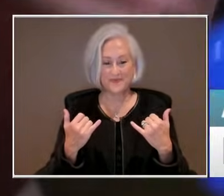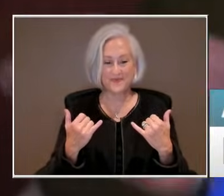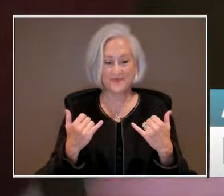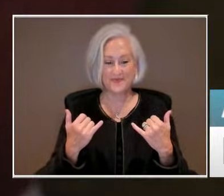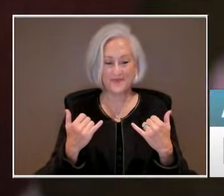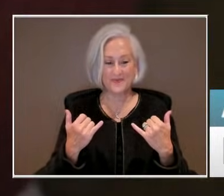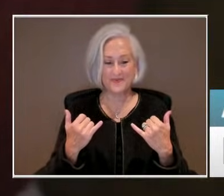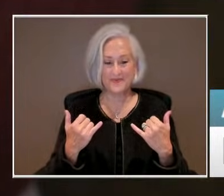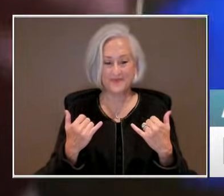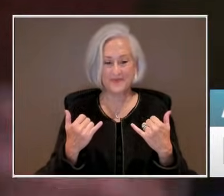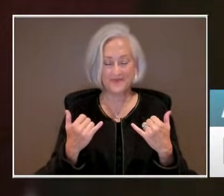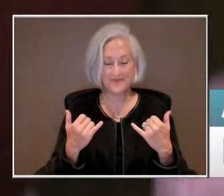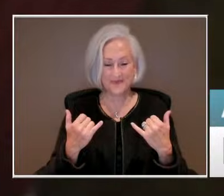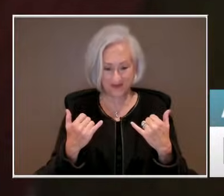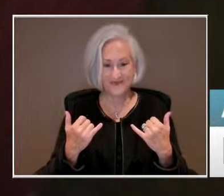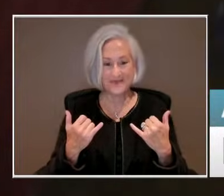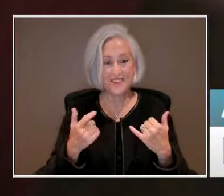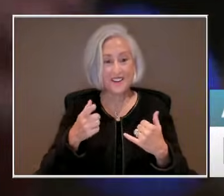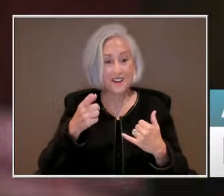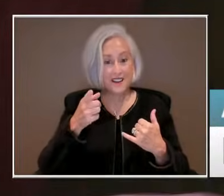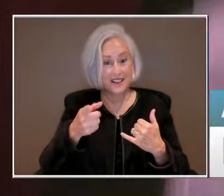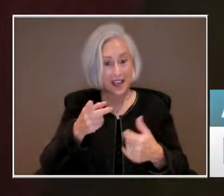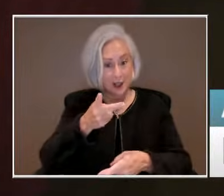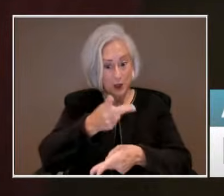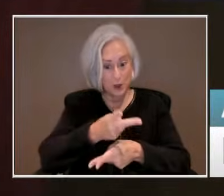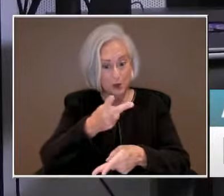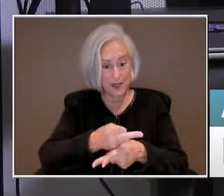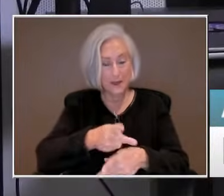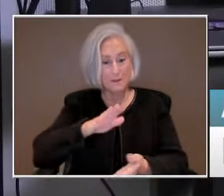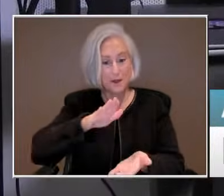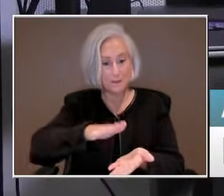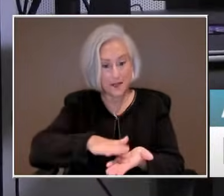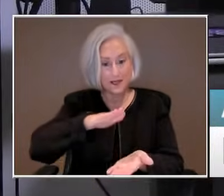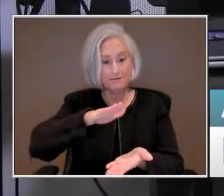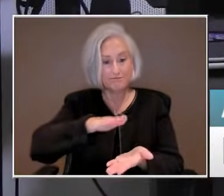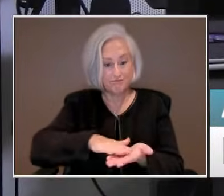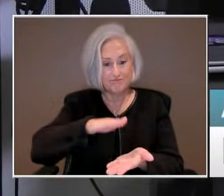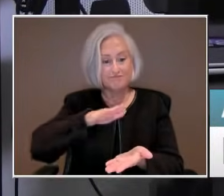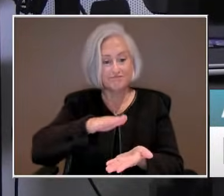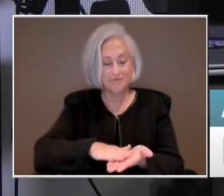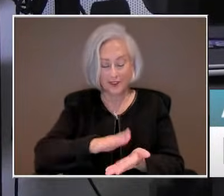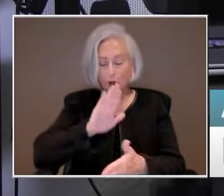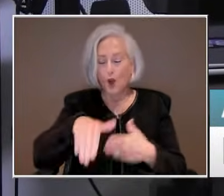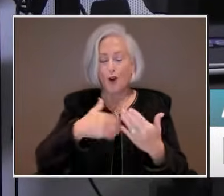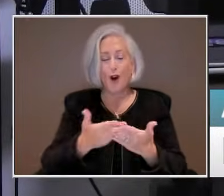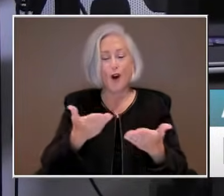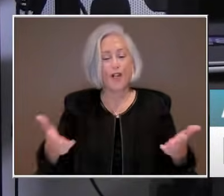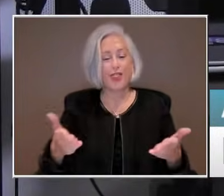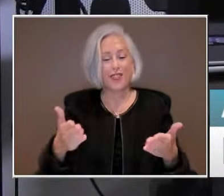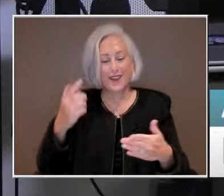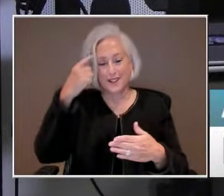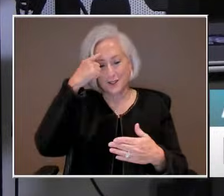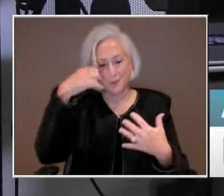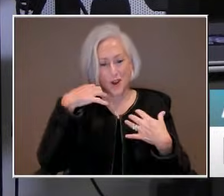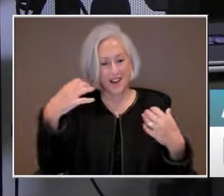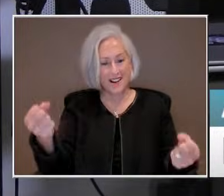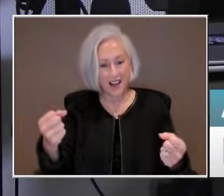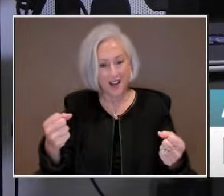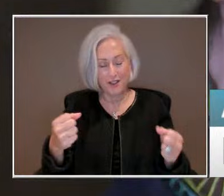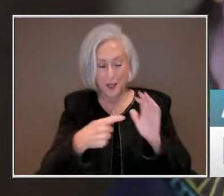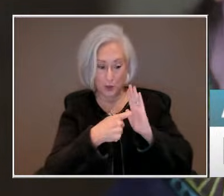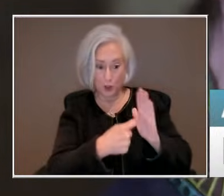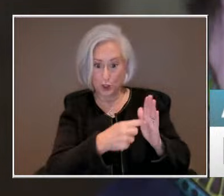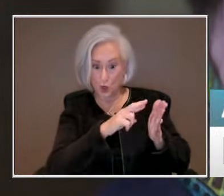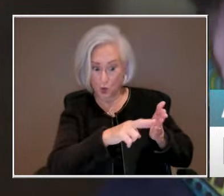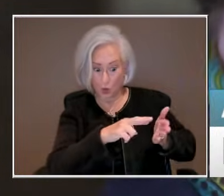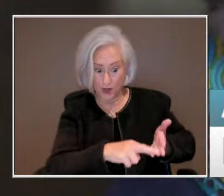Coming up today, can you keep the beat? On today's All Things Brain Health, we show you how researchers are using rhythm and a familiar